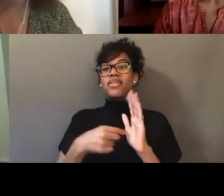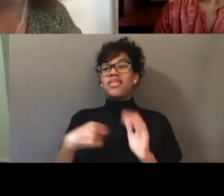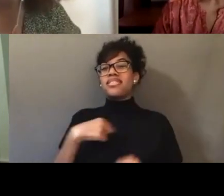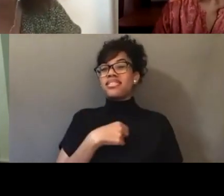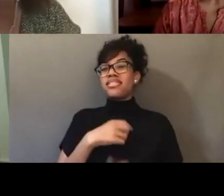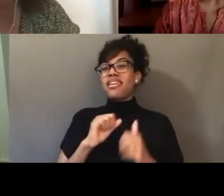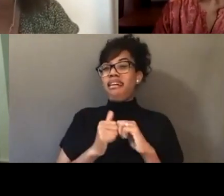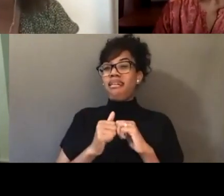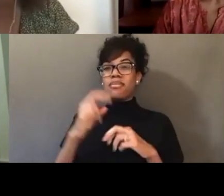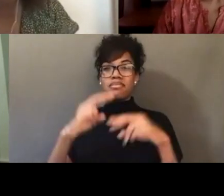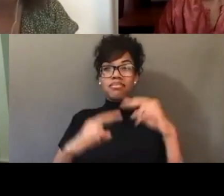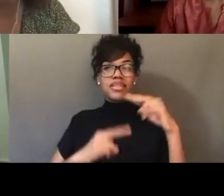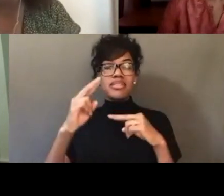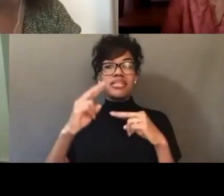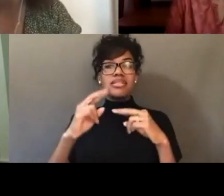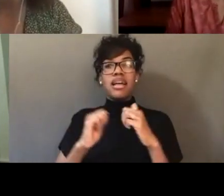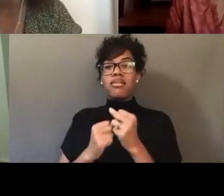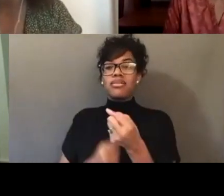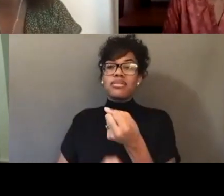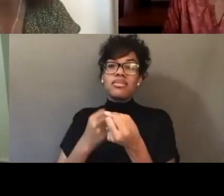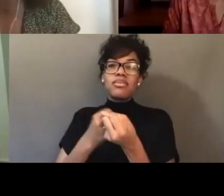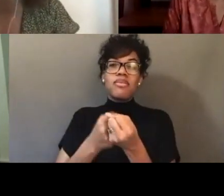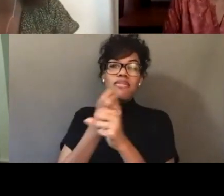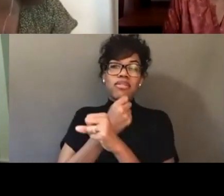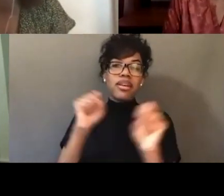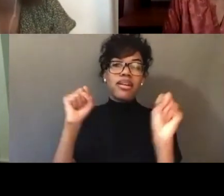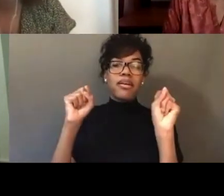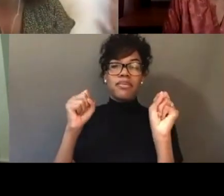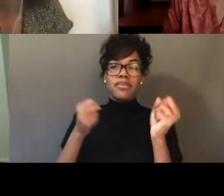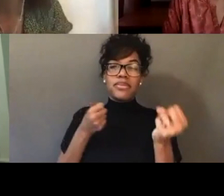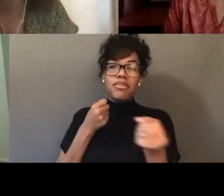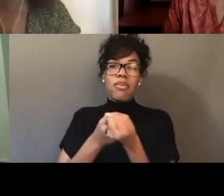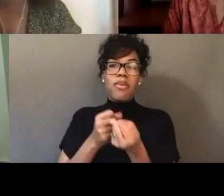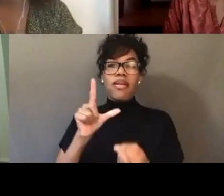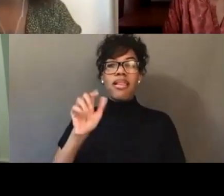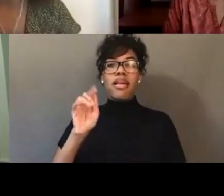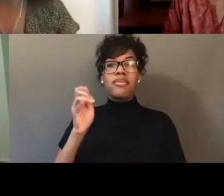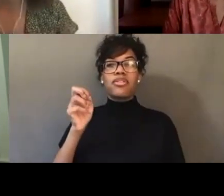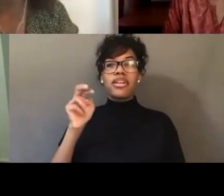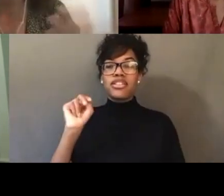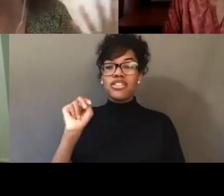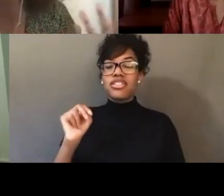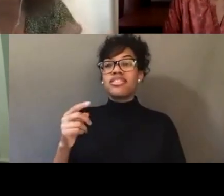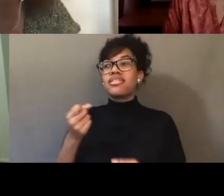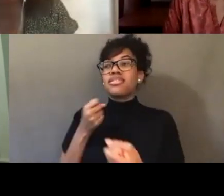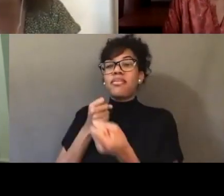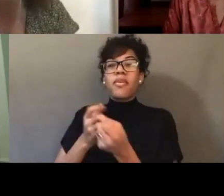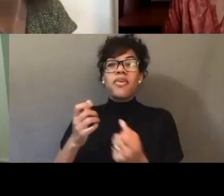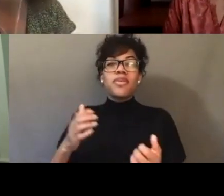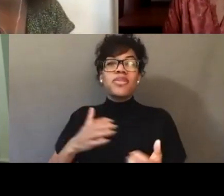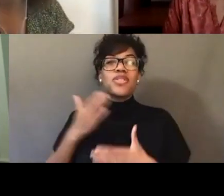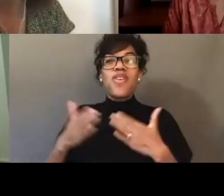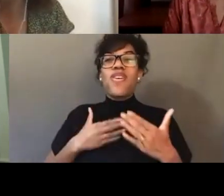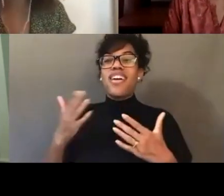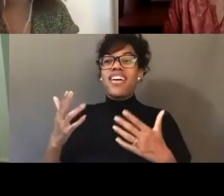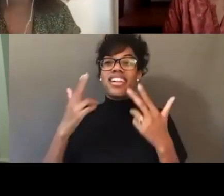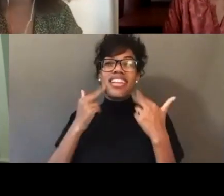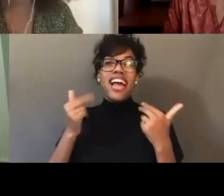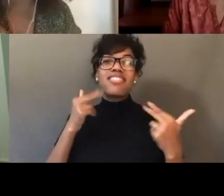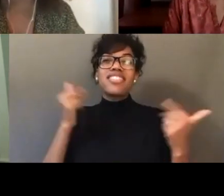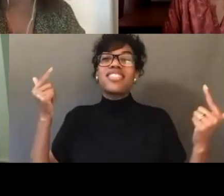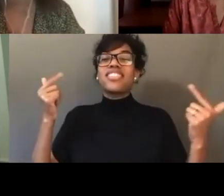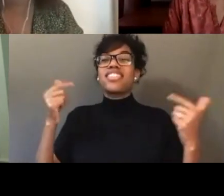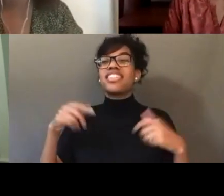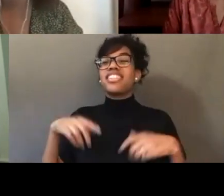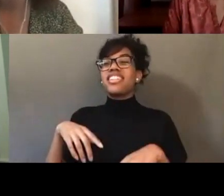we are for freedom, we are for liberation, for justice, for joy, for laughter, for resistance, for vulnerability, for